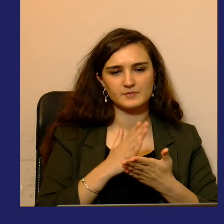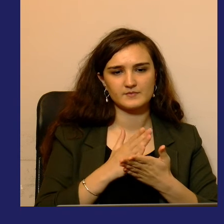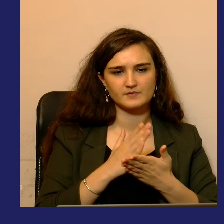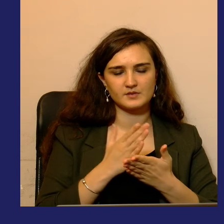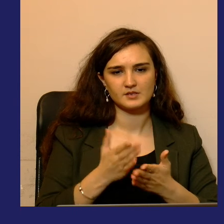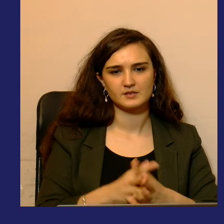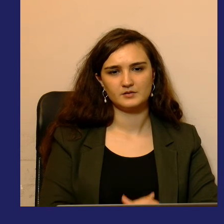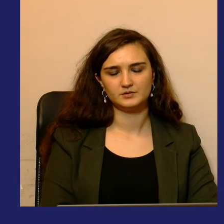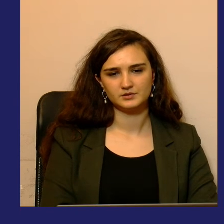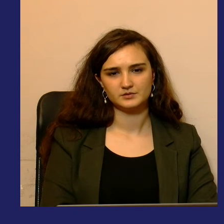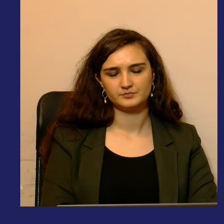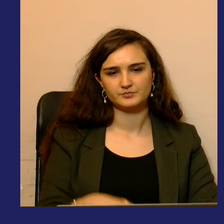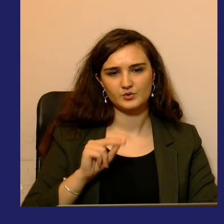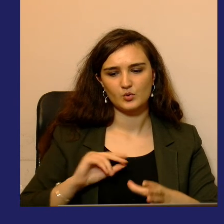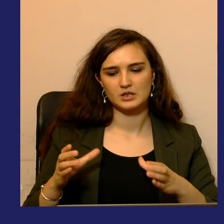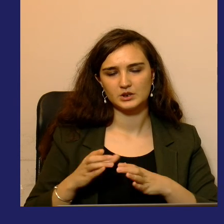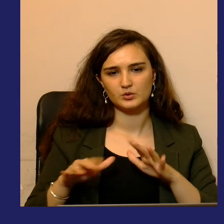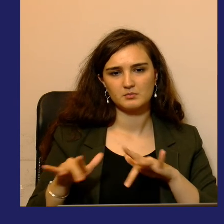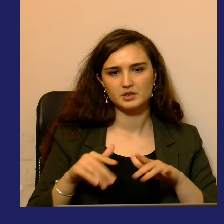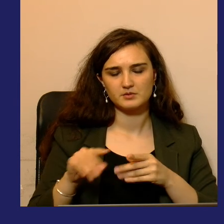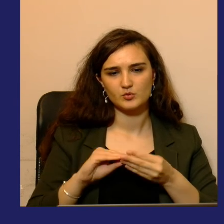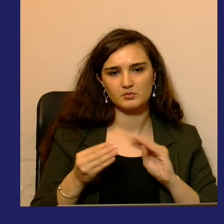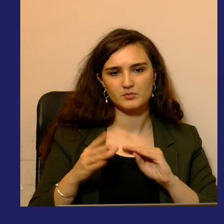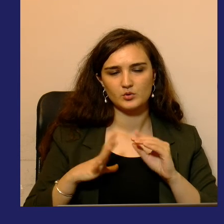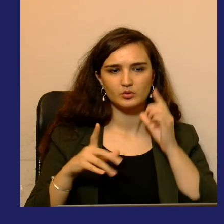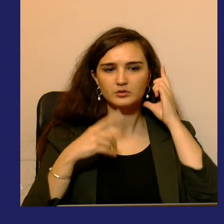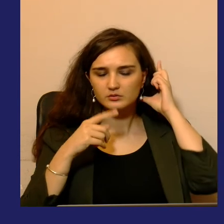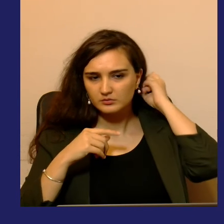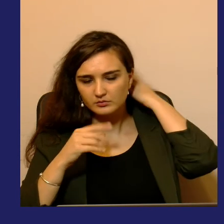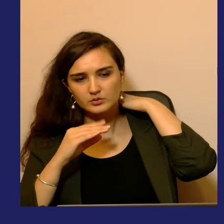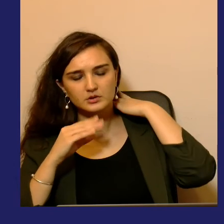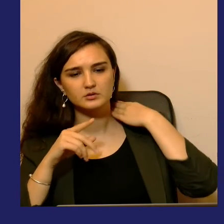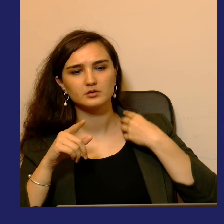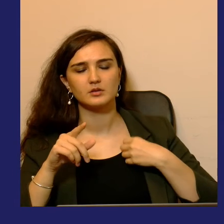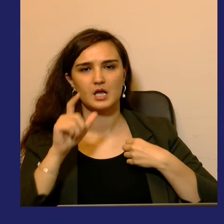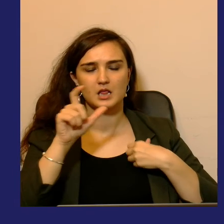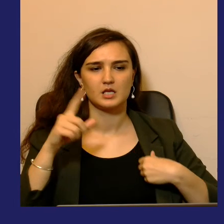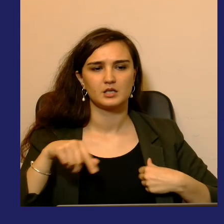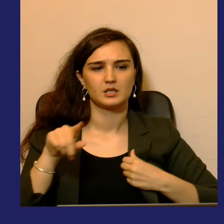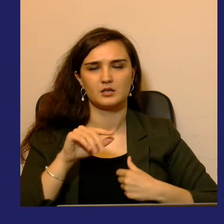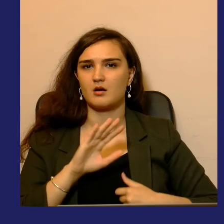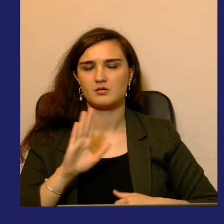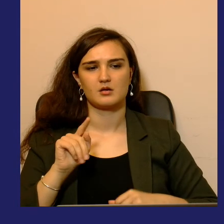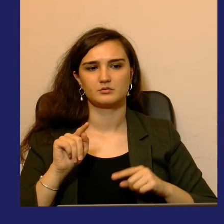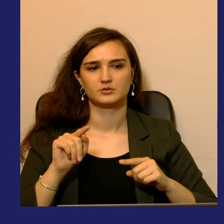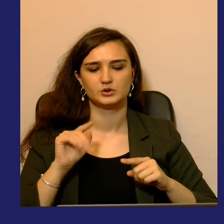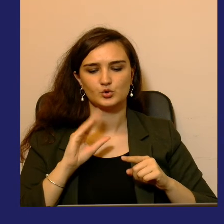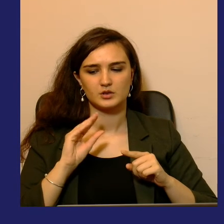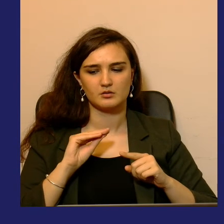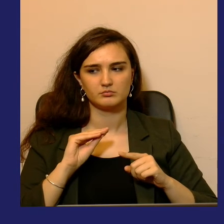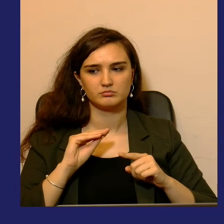problem, as Joy has said, where people are not being transparent, they're not having independent